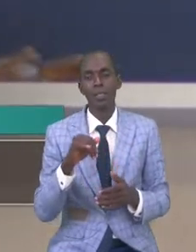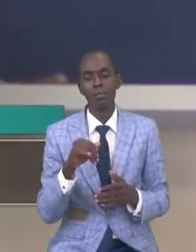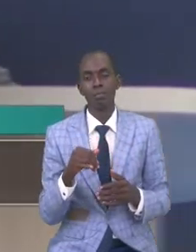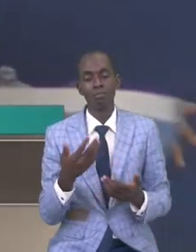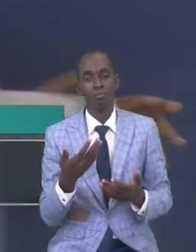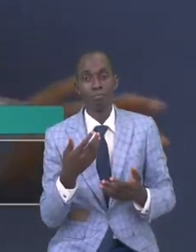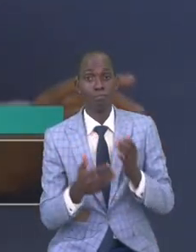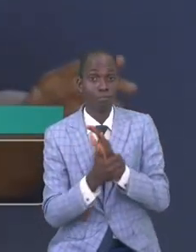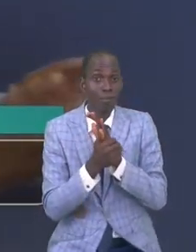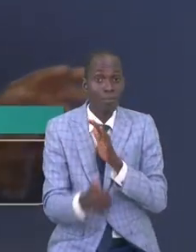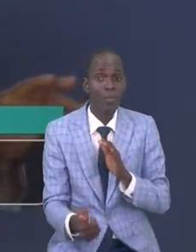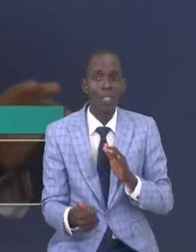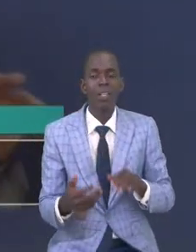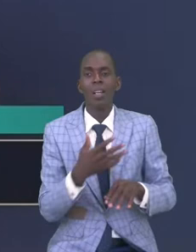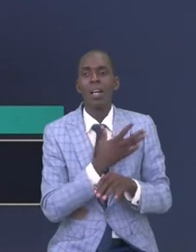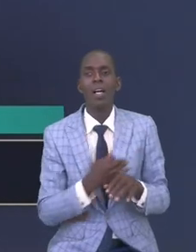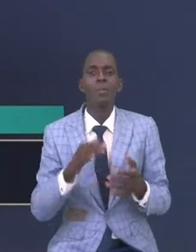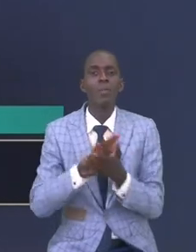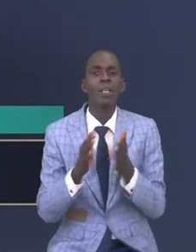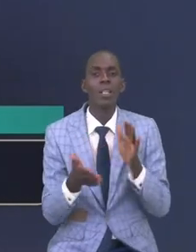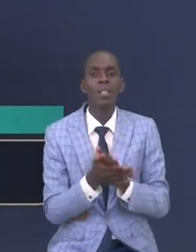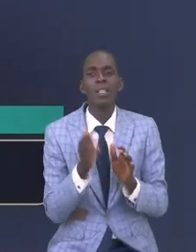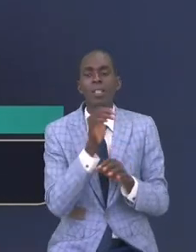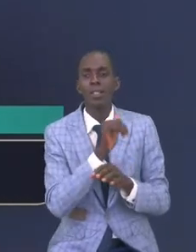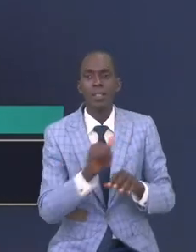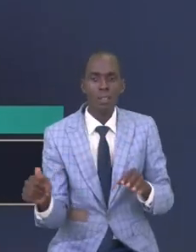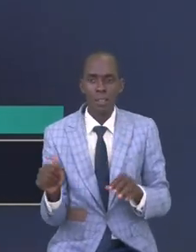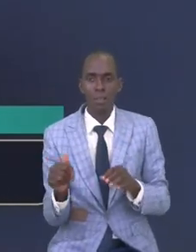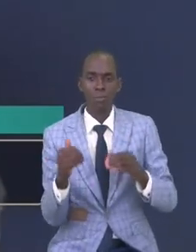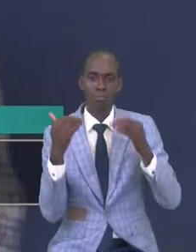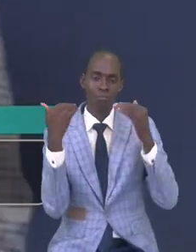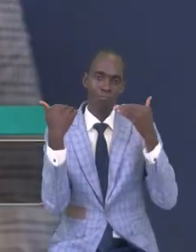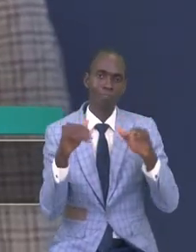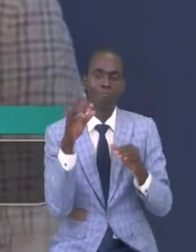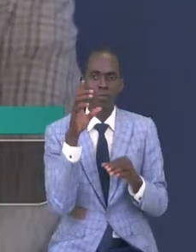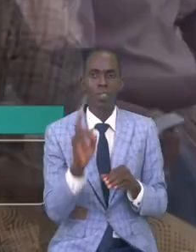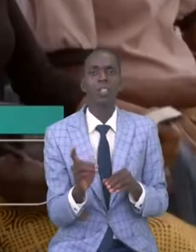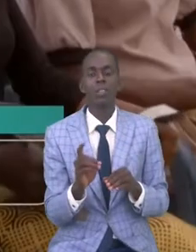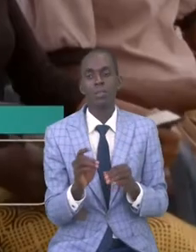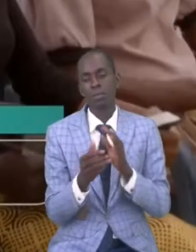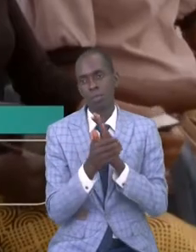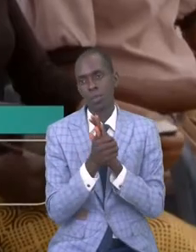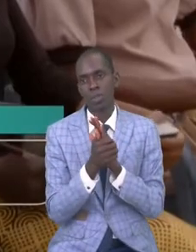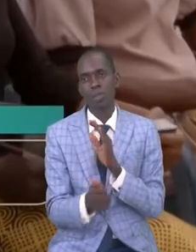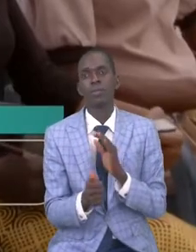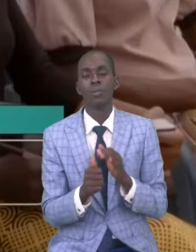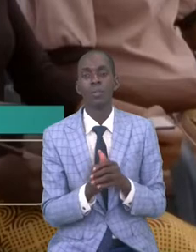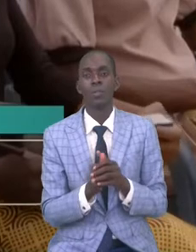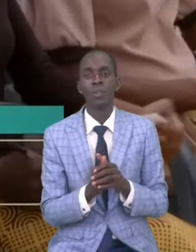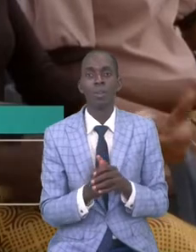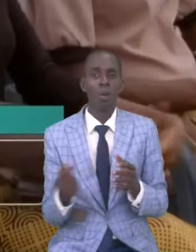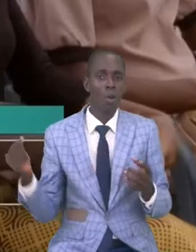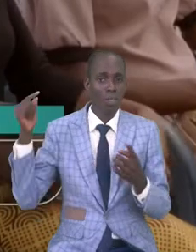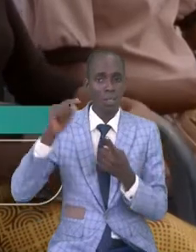potential. And it became a confined potential. Look at verse 19. In verse 19, until